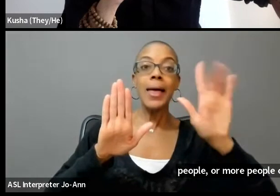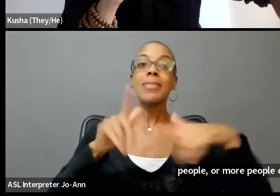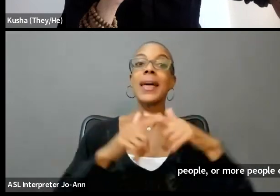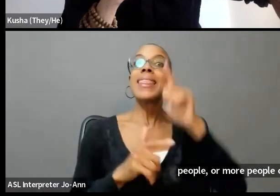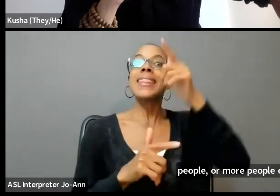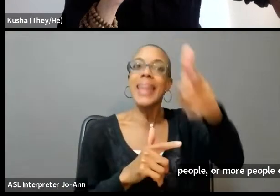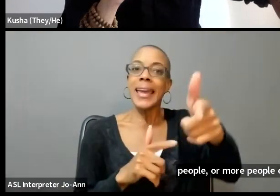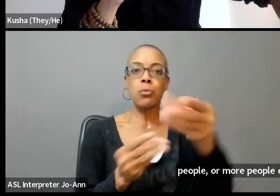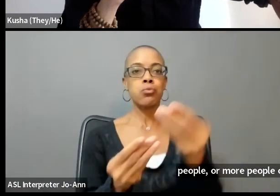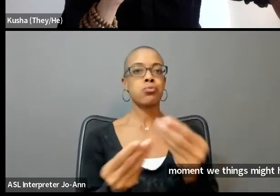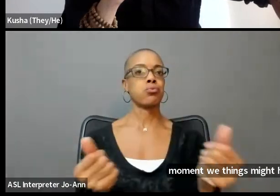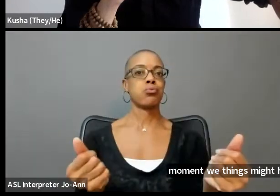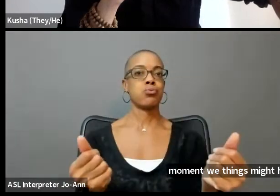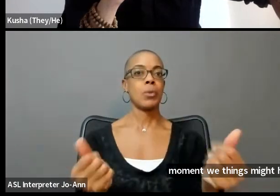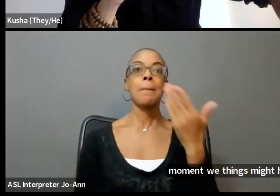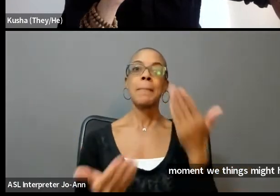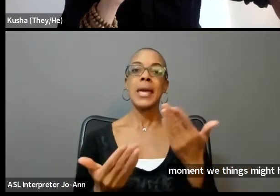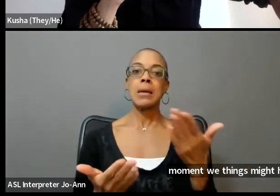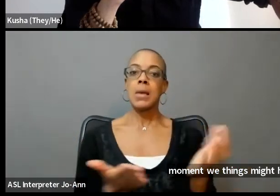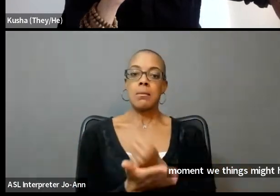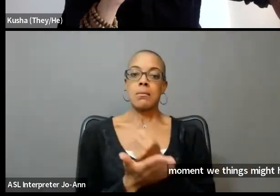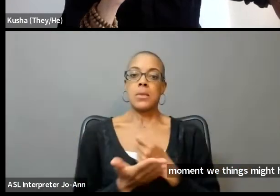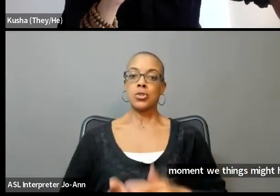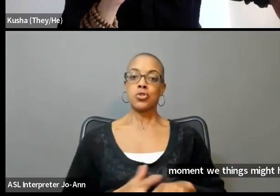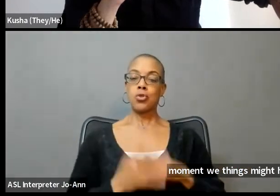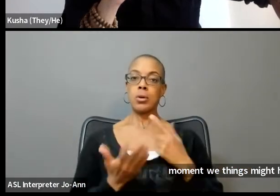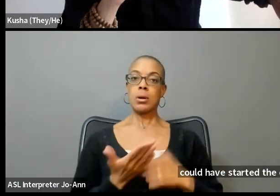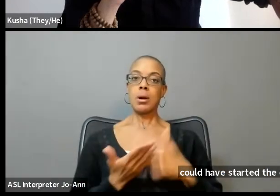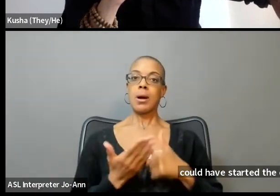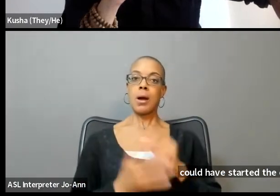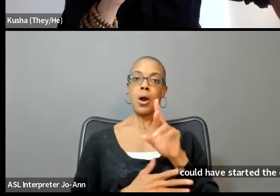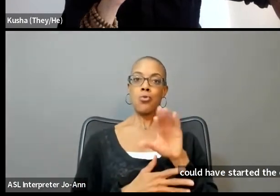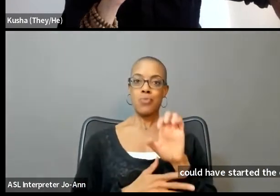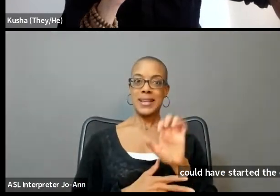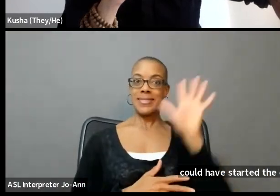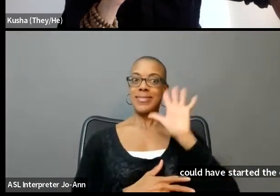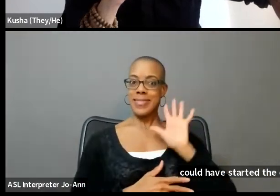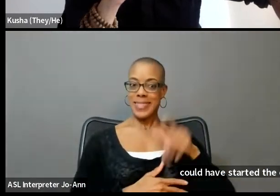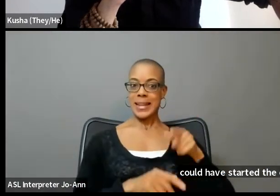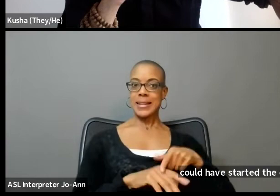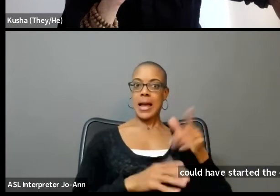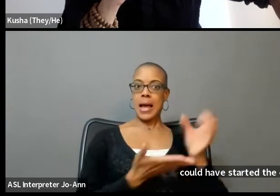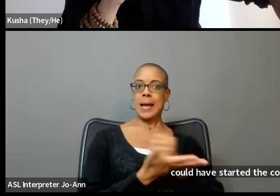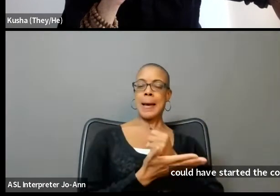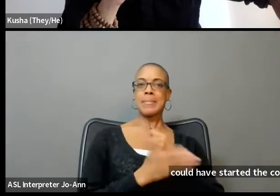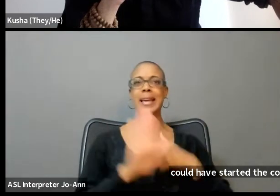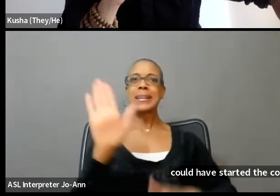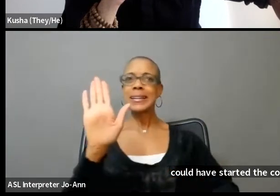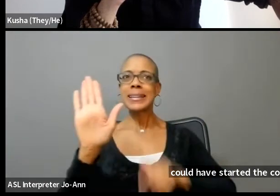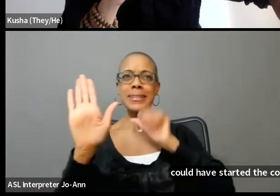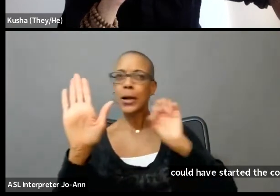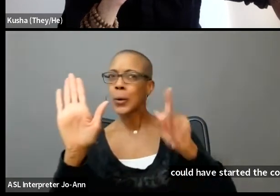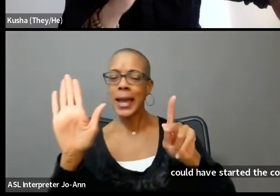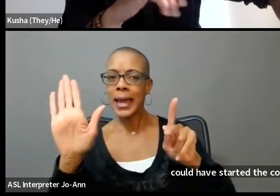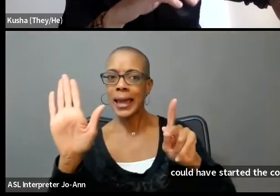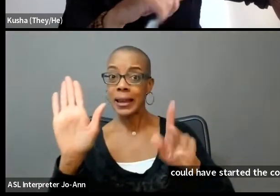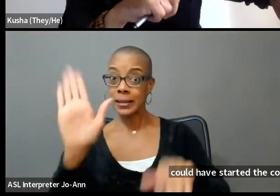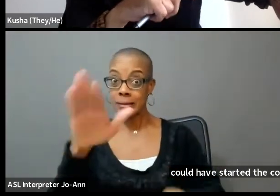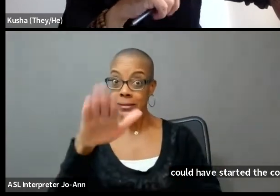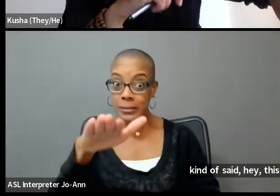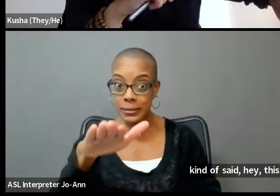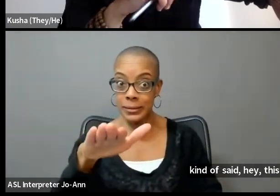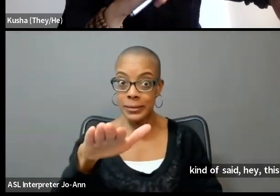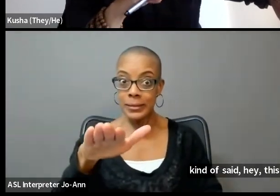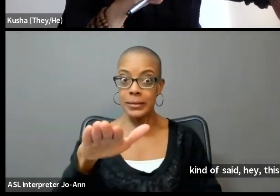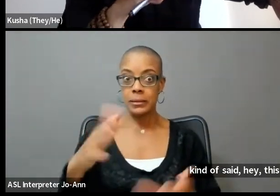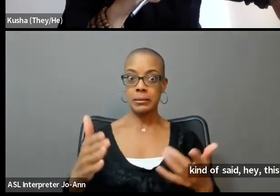we could have started the conversation about race then and kind of said, hey, this isn't okay. And by the way, we're not